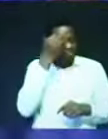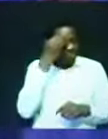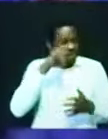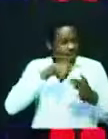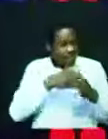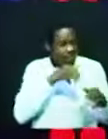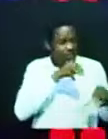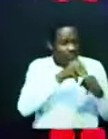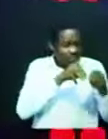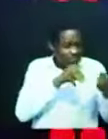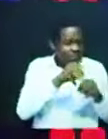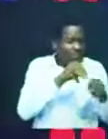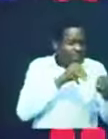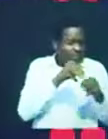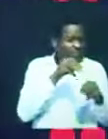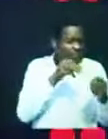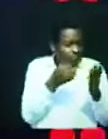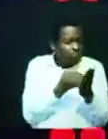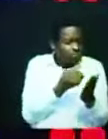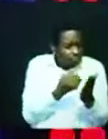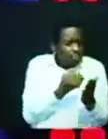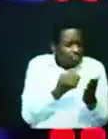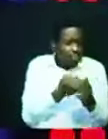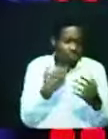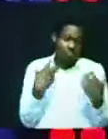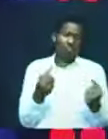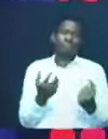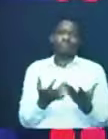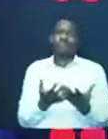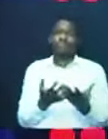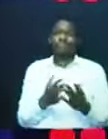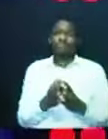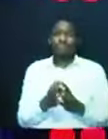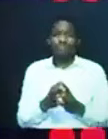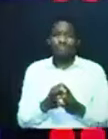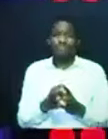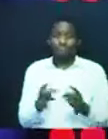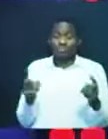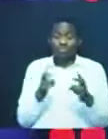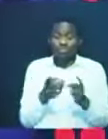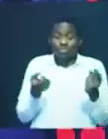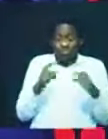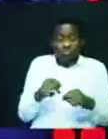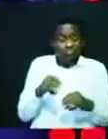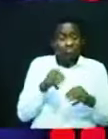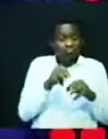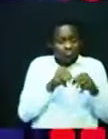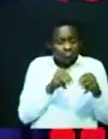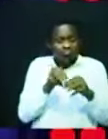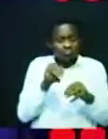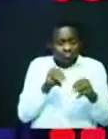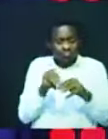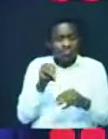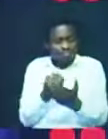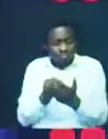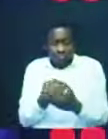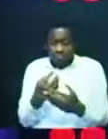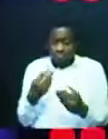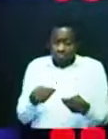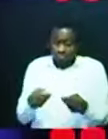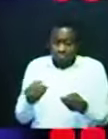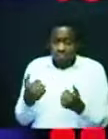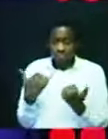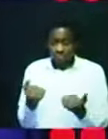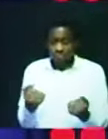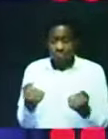de achemi. It's answer was shiny the about the man. So when you are able to manage your seed well, and then he also supplies your